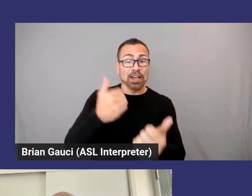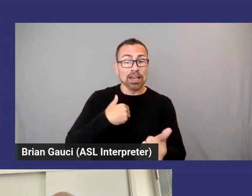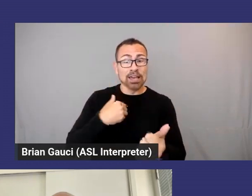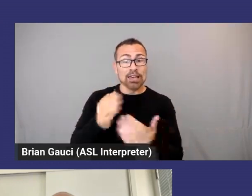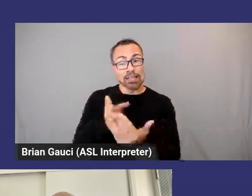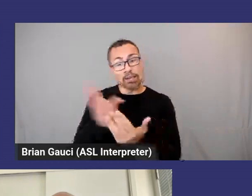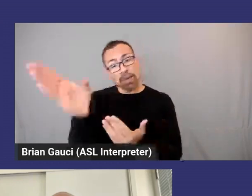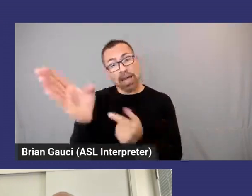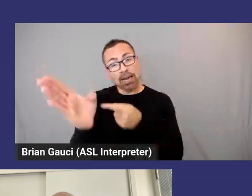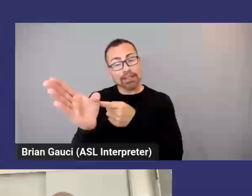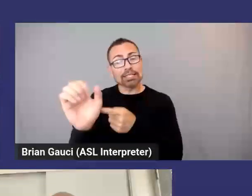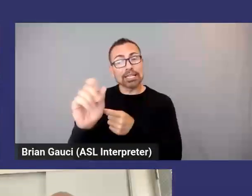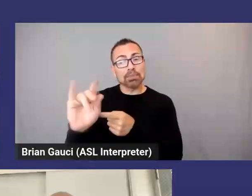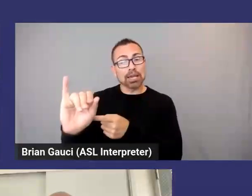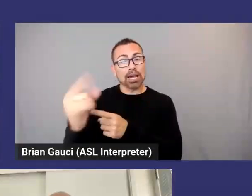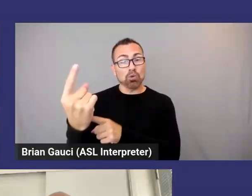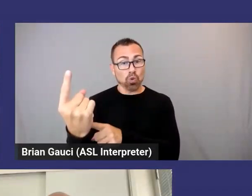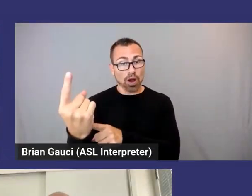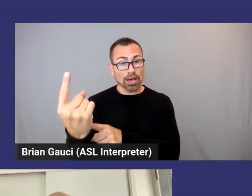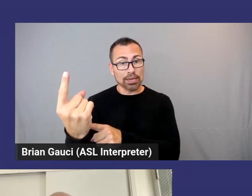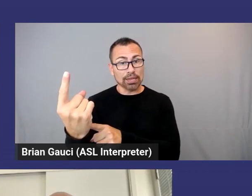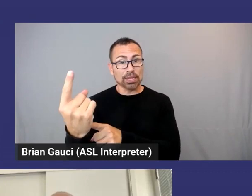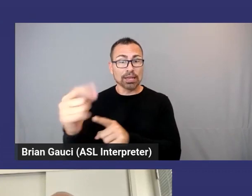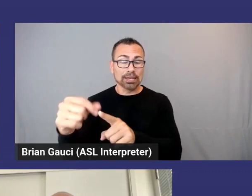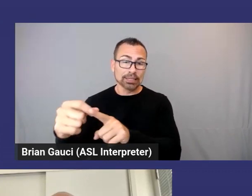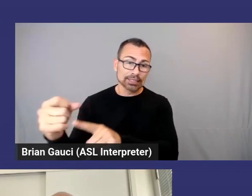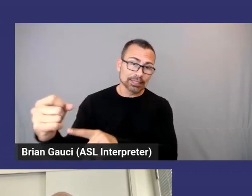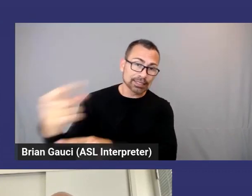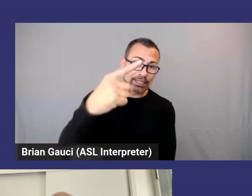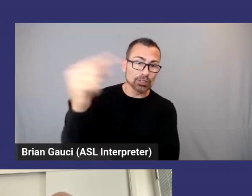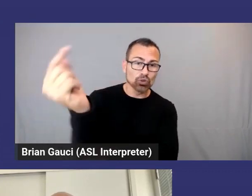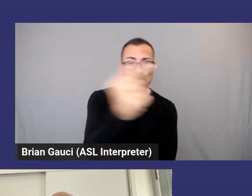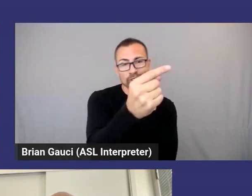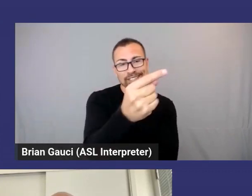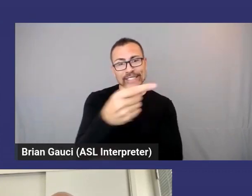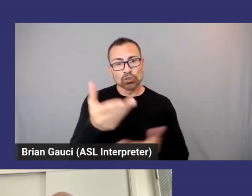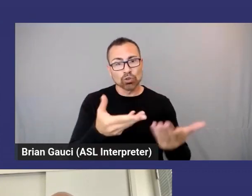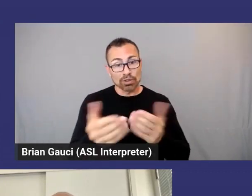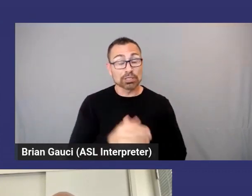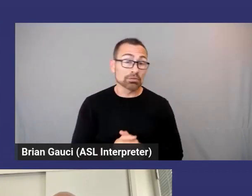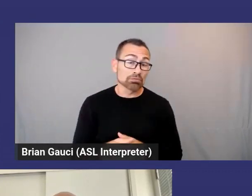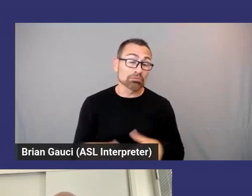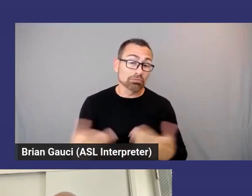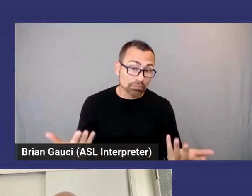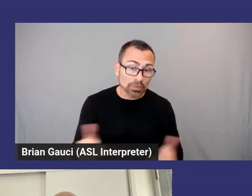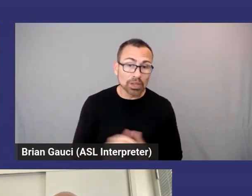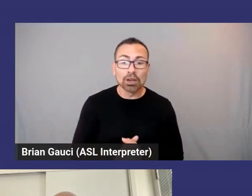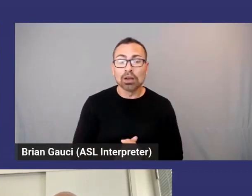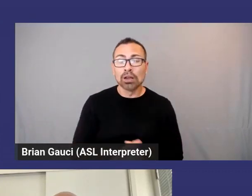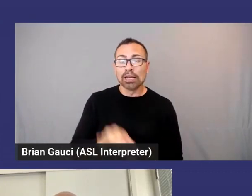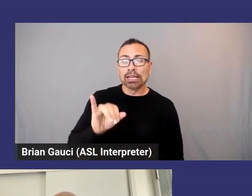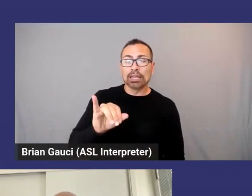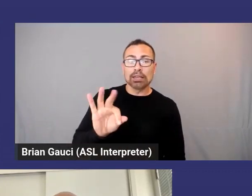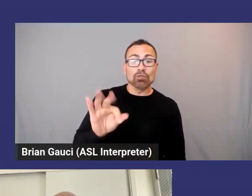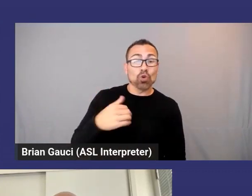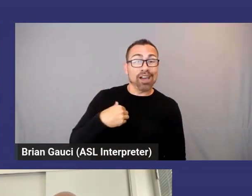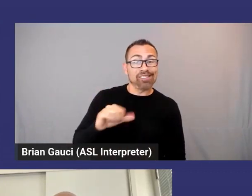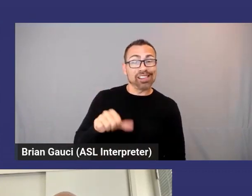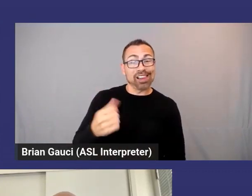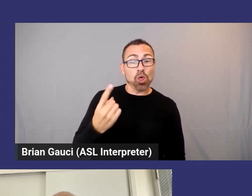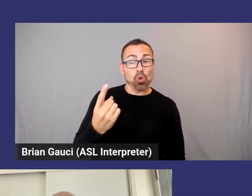API 1, I want you to send it to this set of services. And if you have another one that has